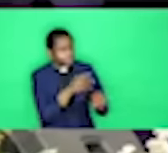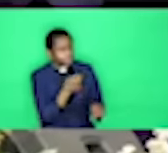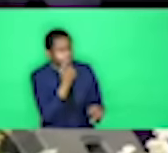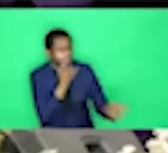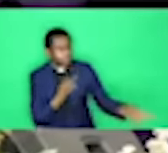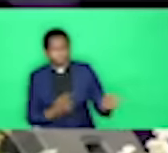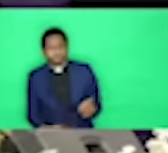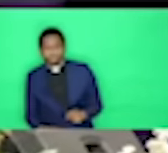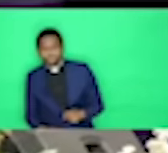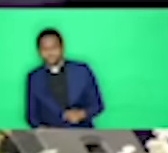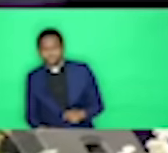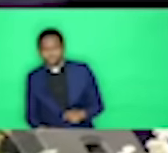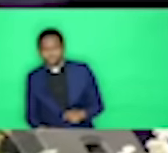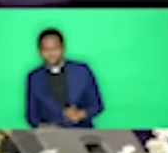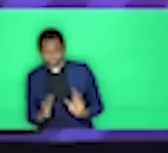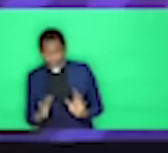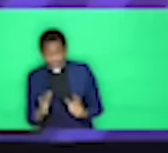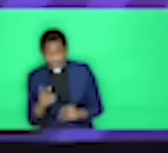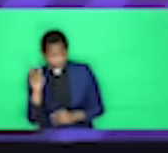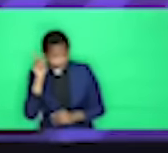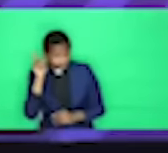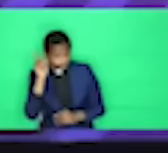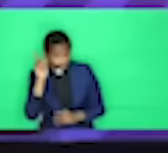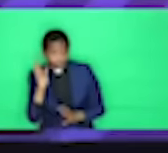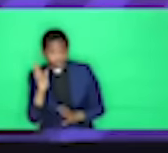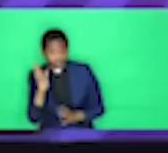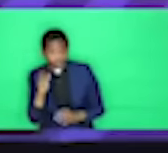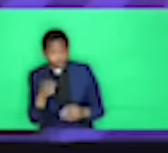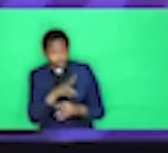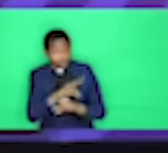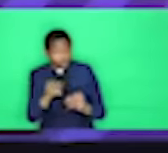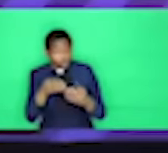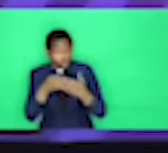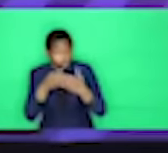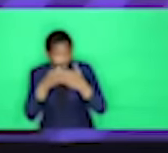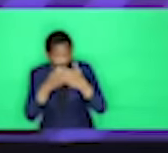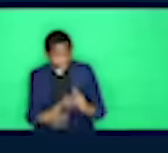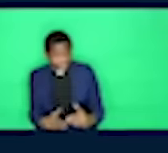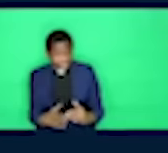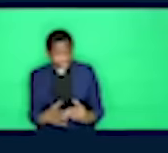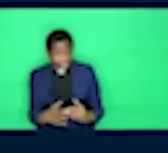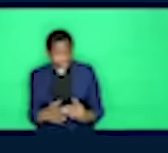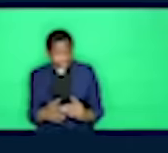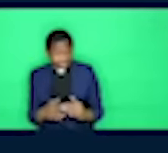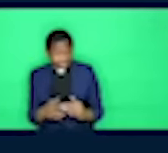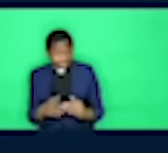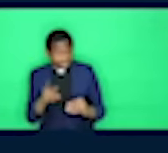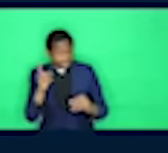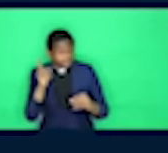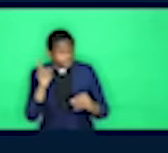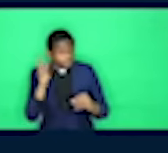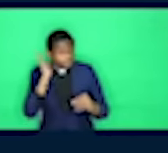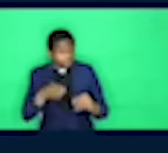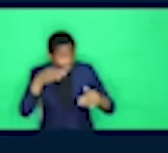Please take this statement. No leader will enter his envisioned promised land